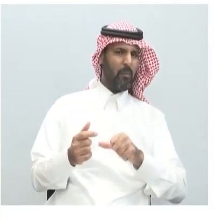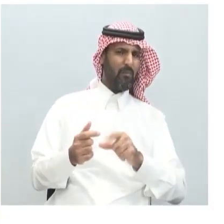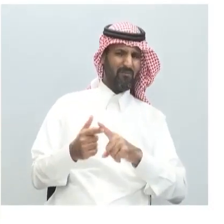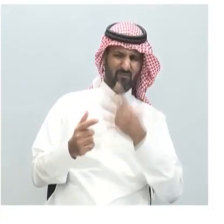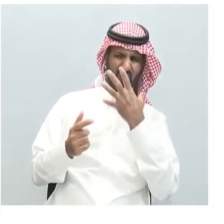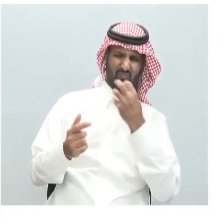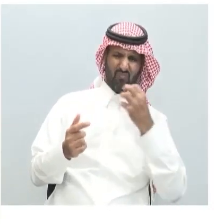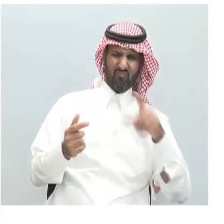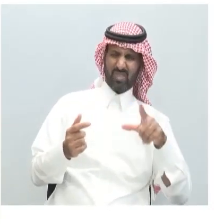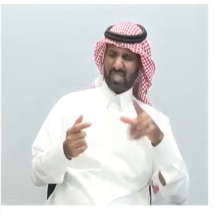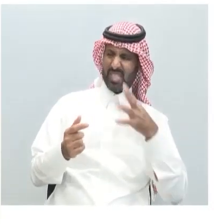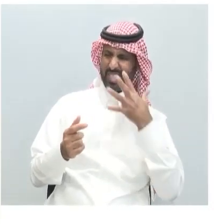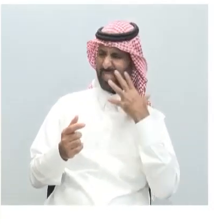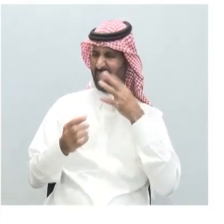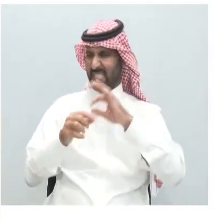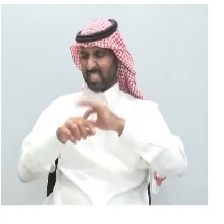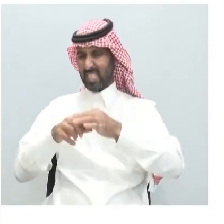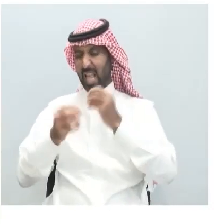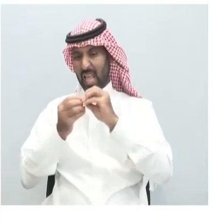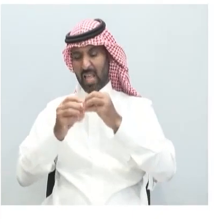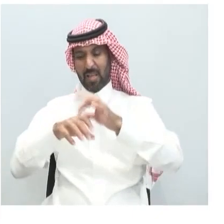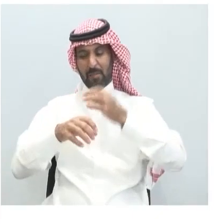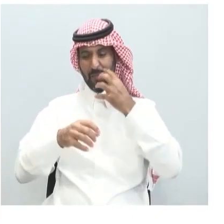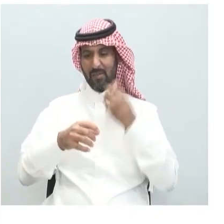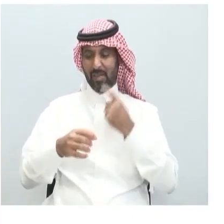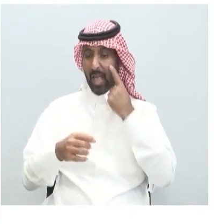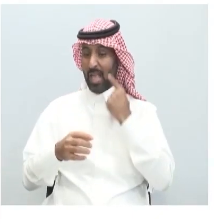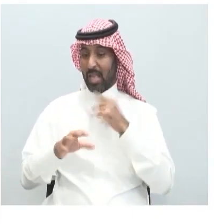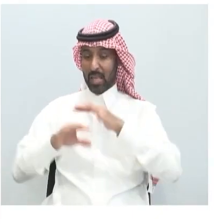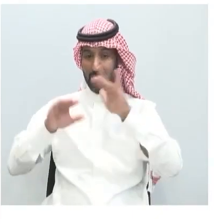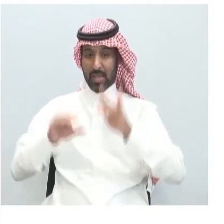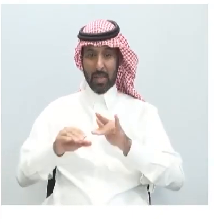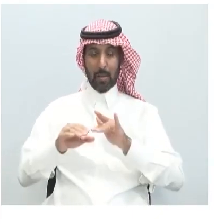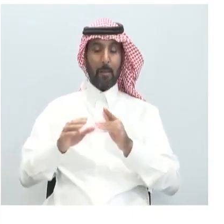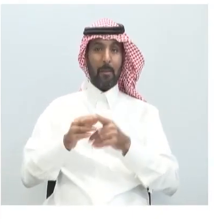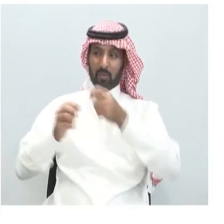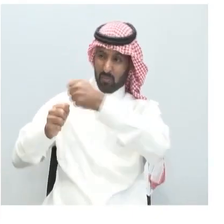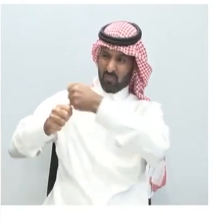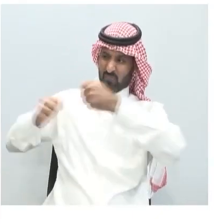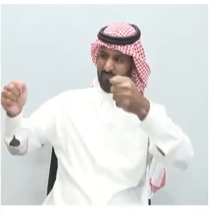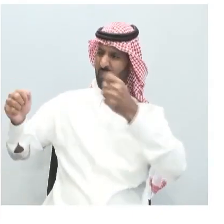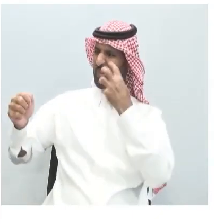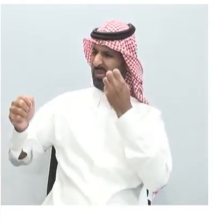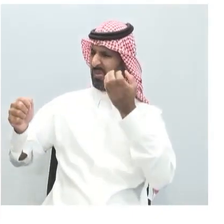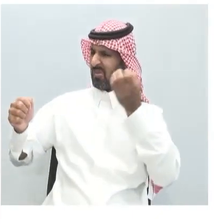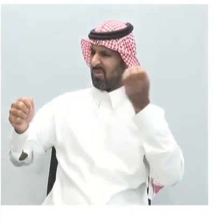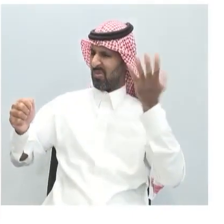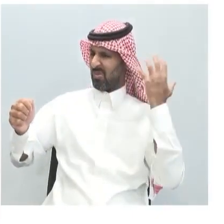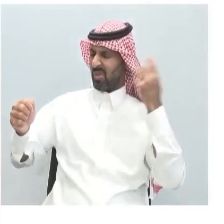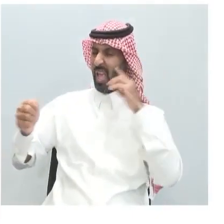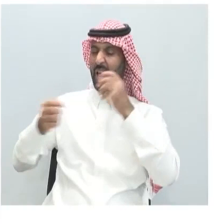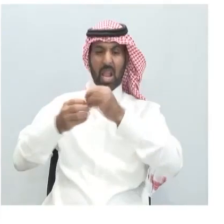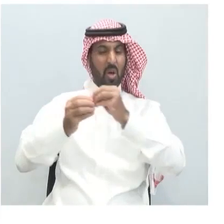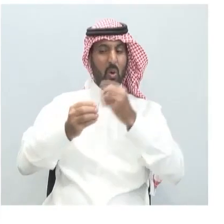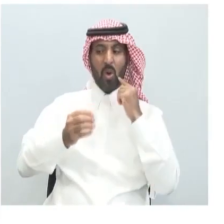ugly velvet brown curtains in the living room. Unfortunately, there are ugly velvet brown